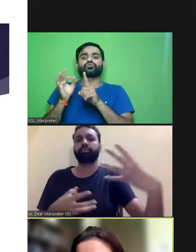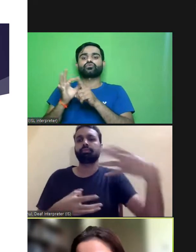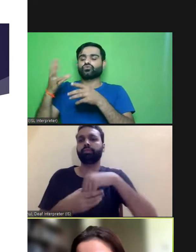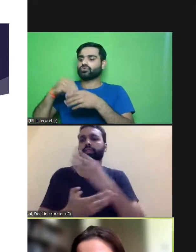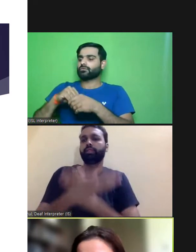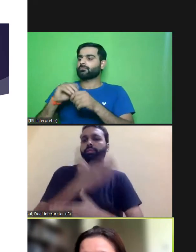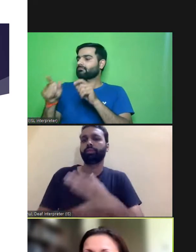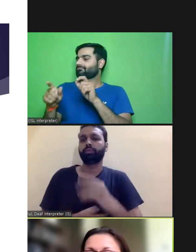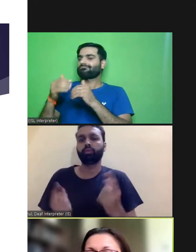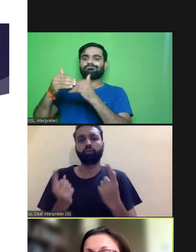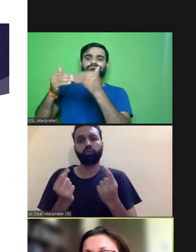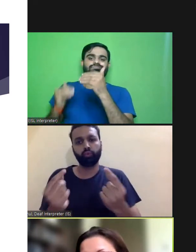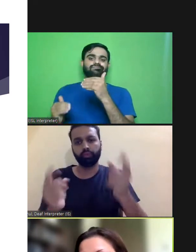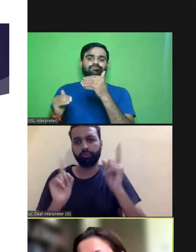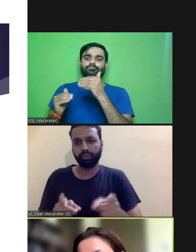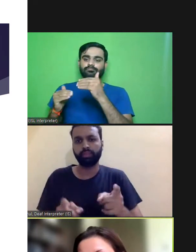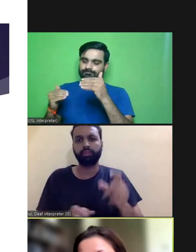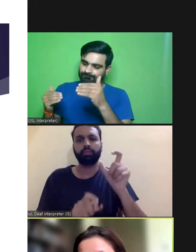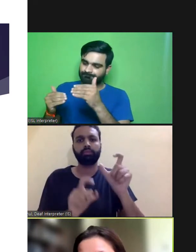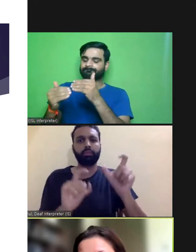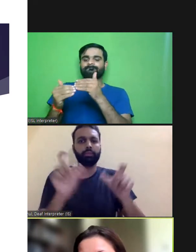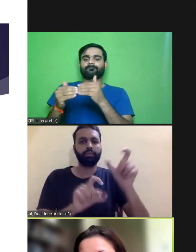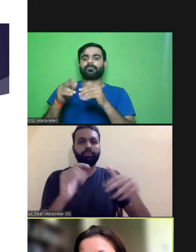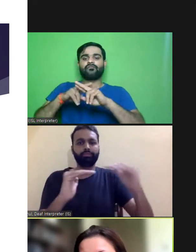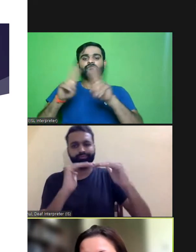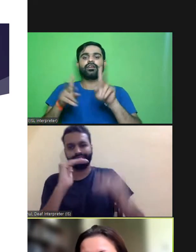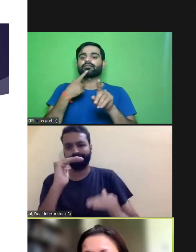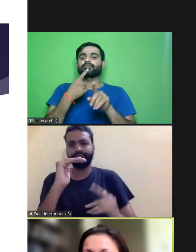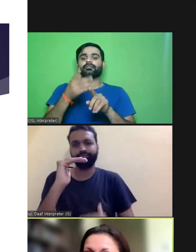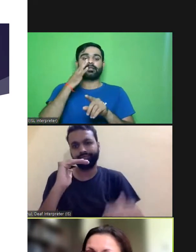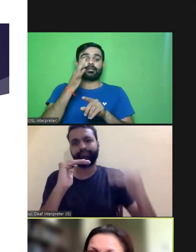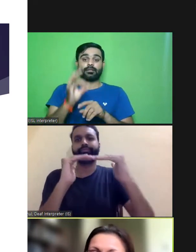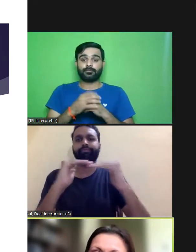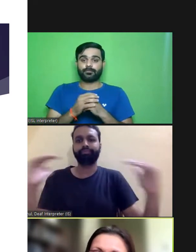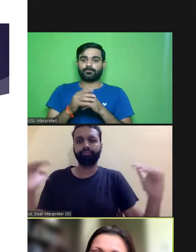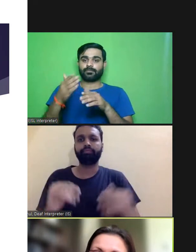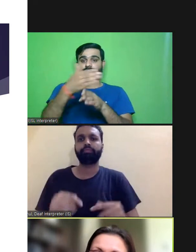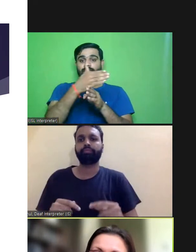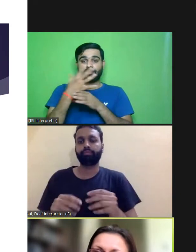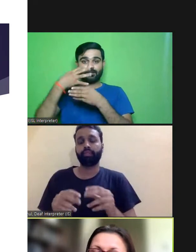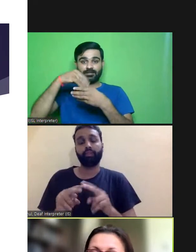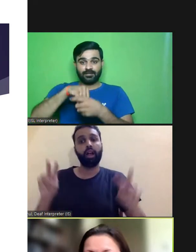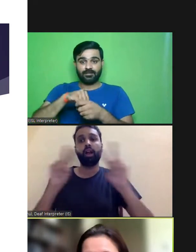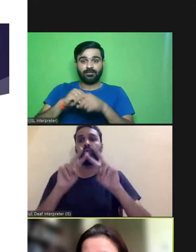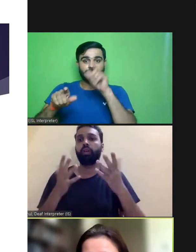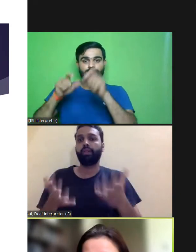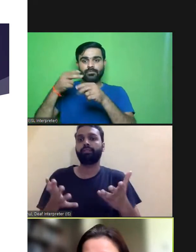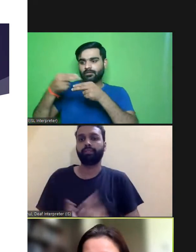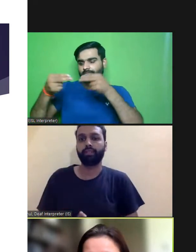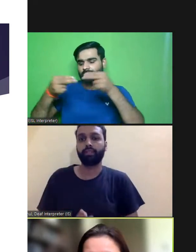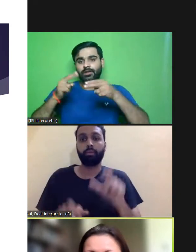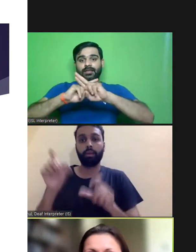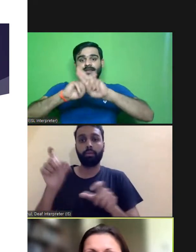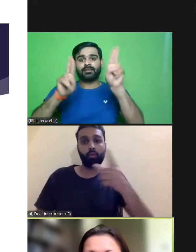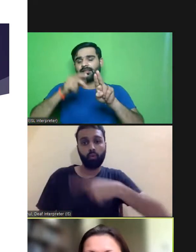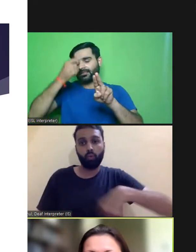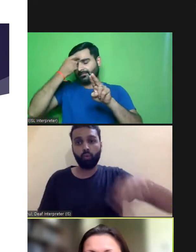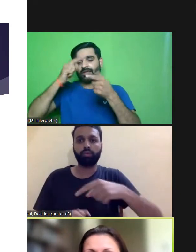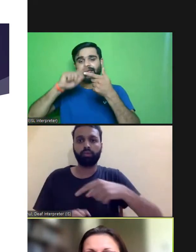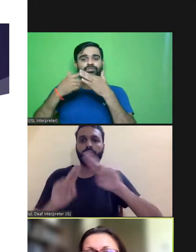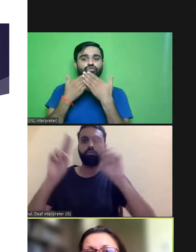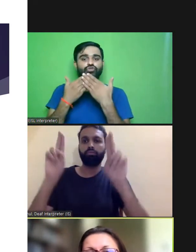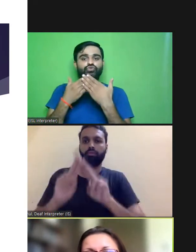one behind. And the final thing that is really important in here is the fact that they call for national definitions. And in that